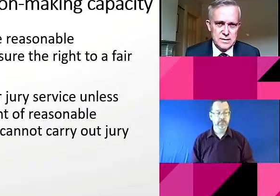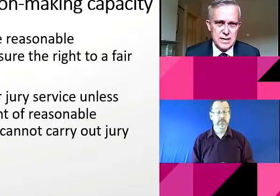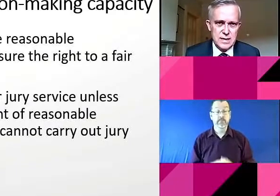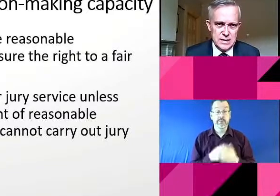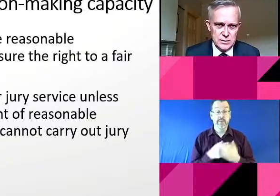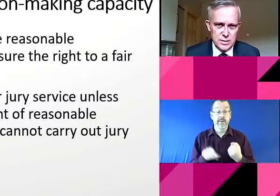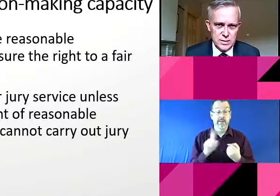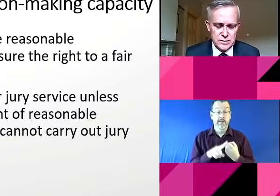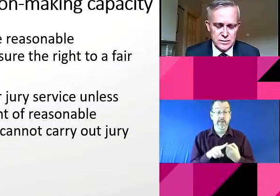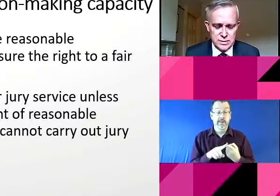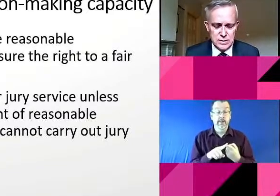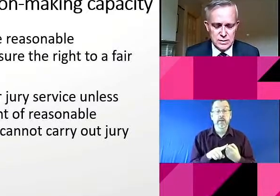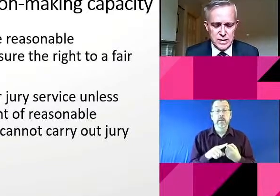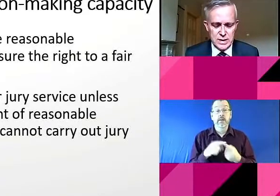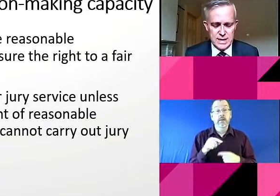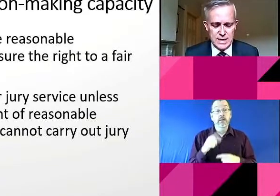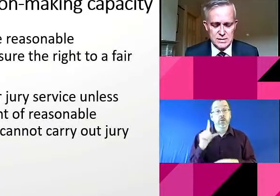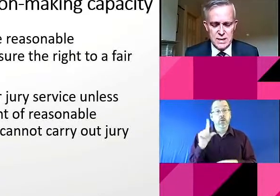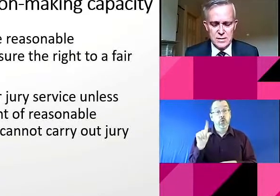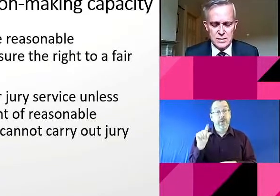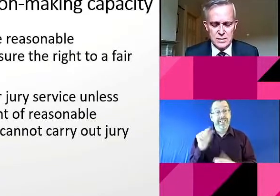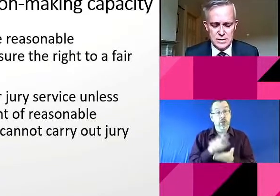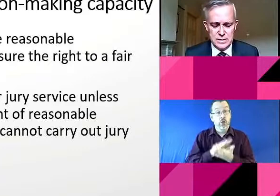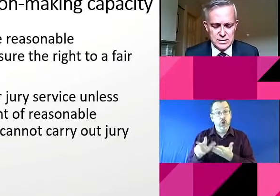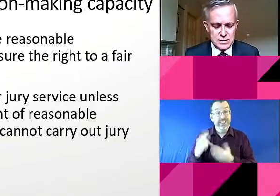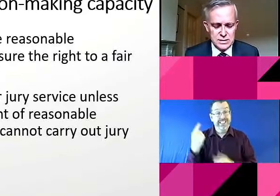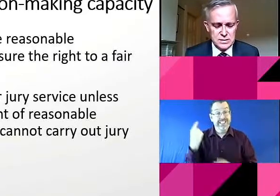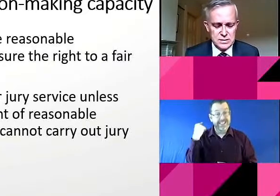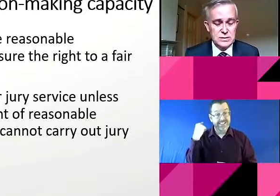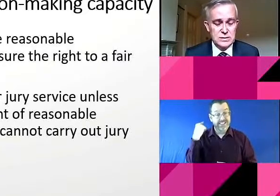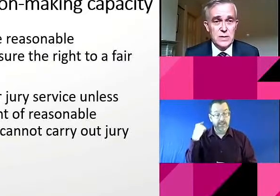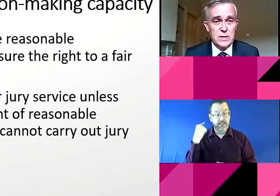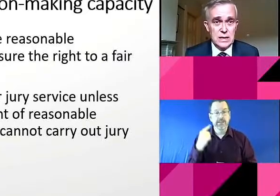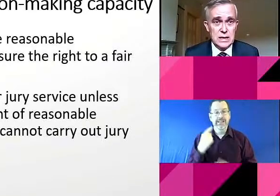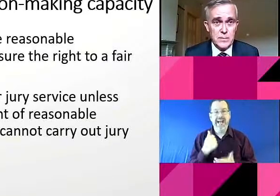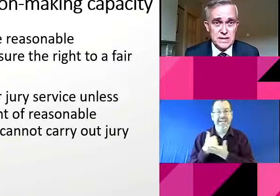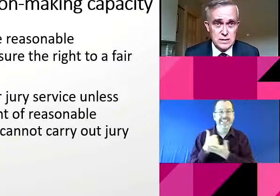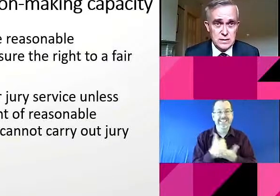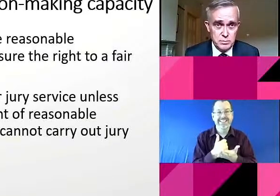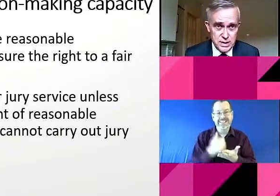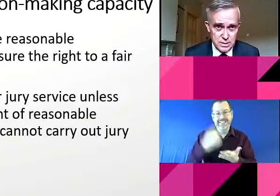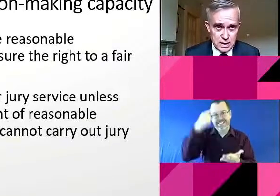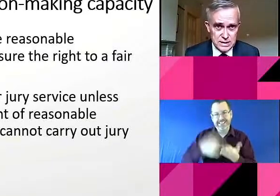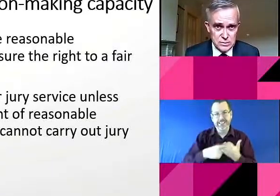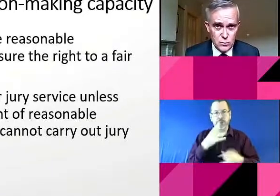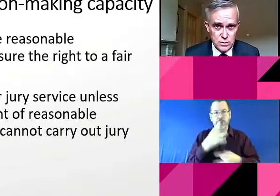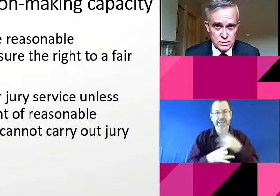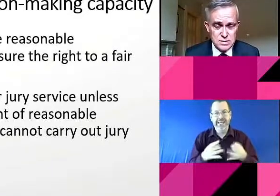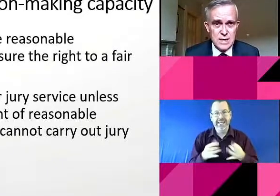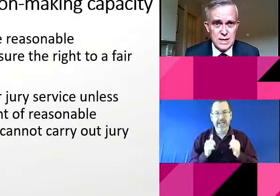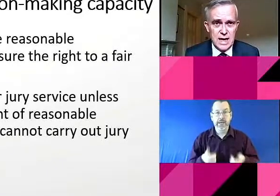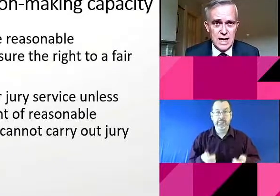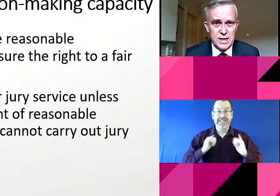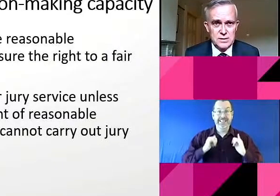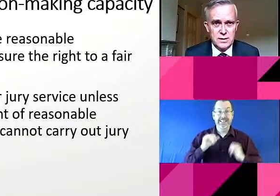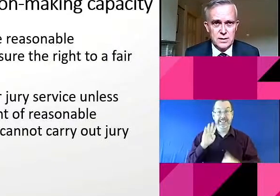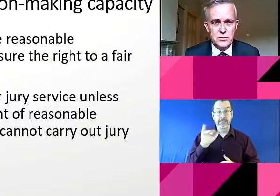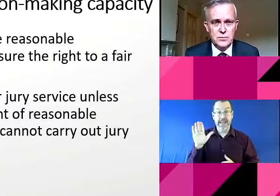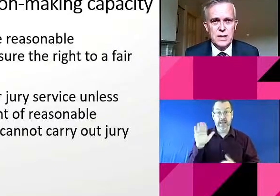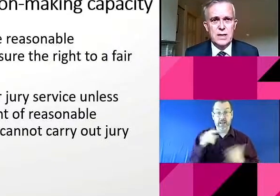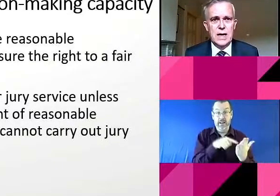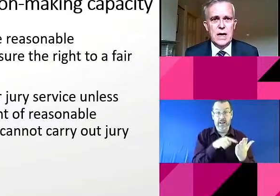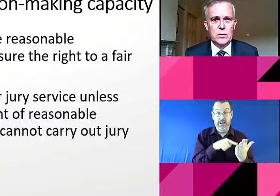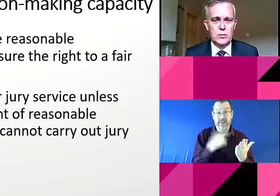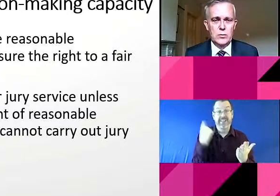that in 2013, we had the assisted decision-making capacity bill as it was at that